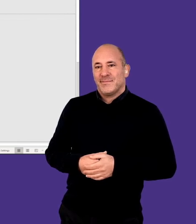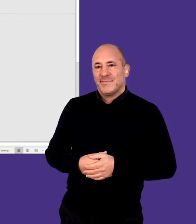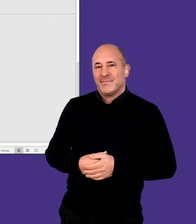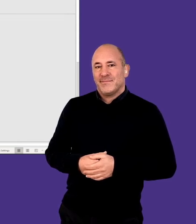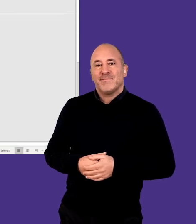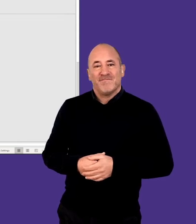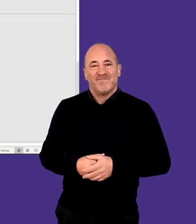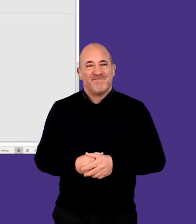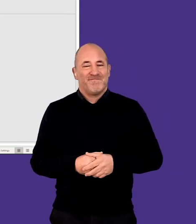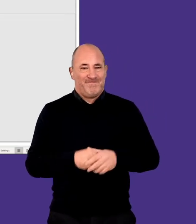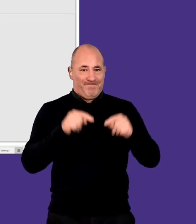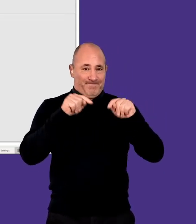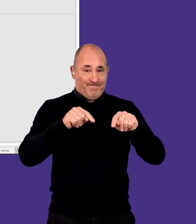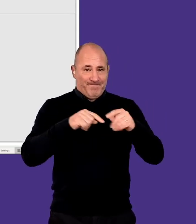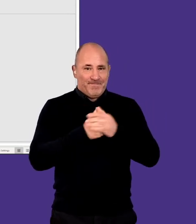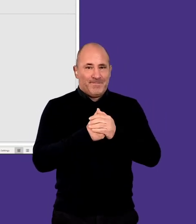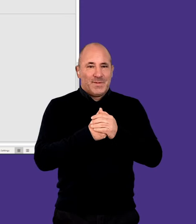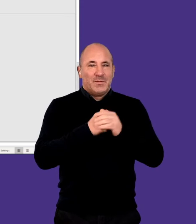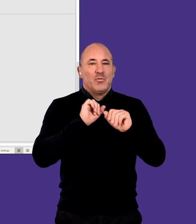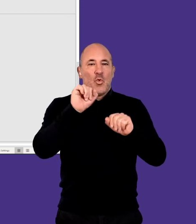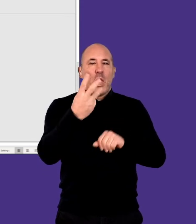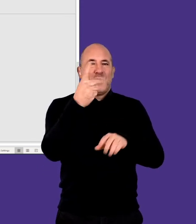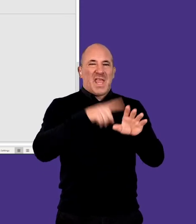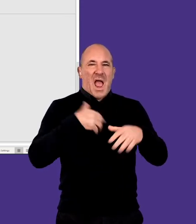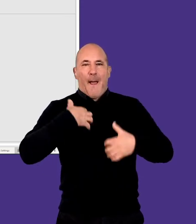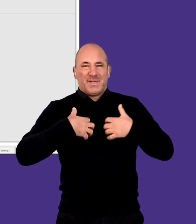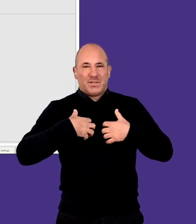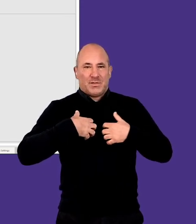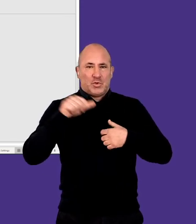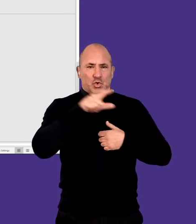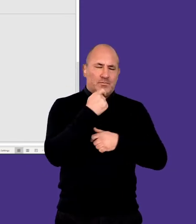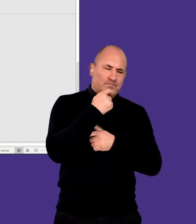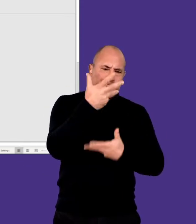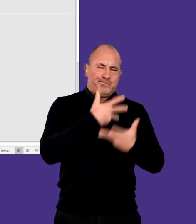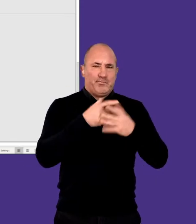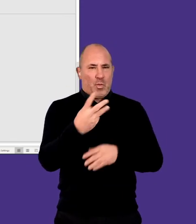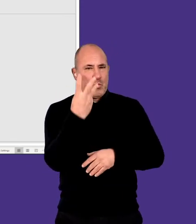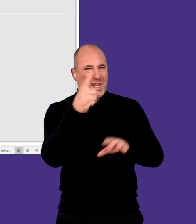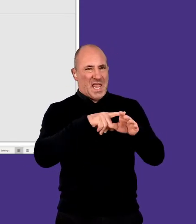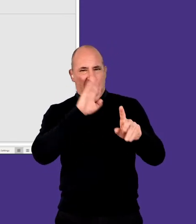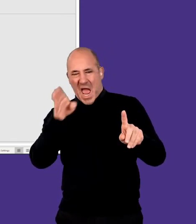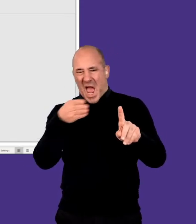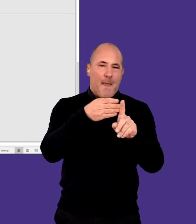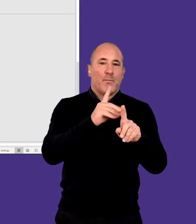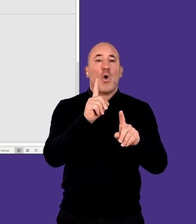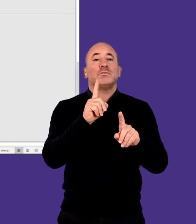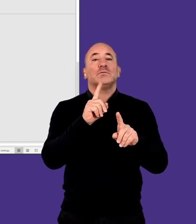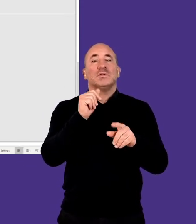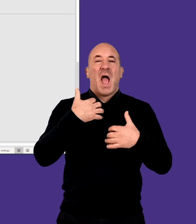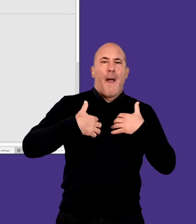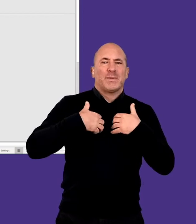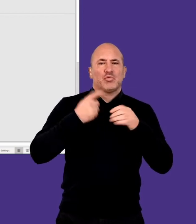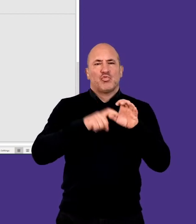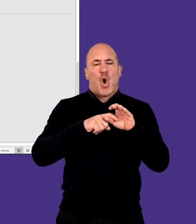For this example, in the box titled Your 3-year ambition, you should write about your 3-year aim to improve ambition